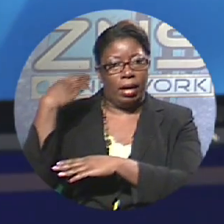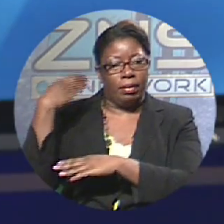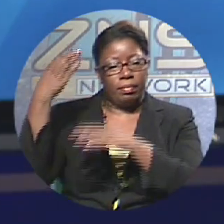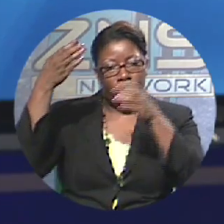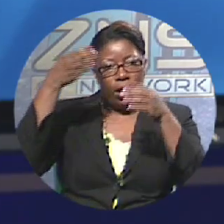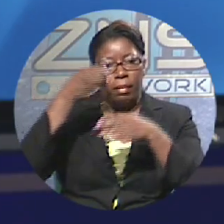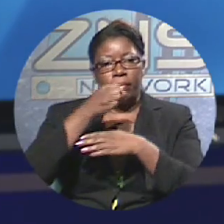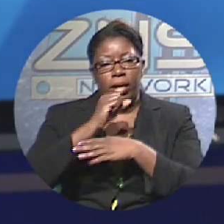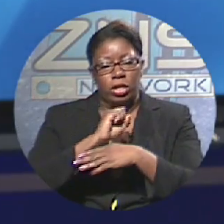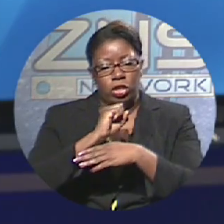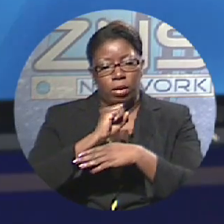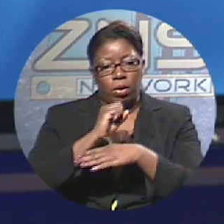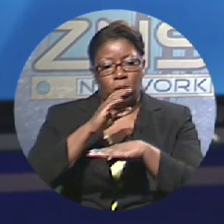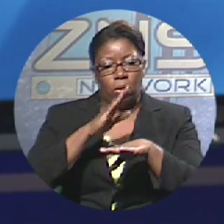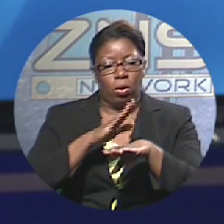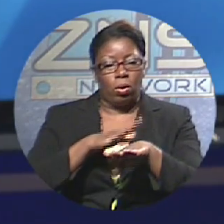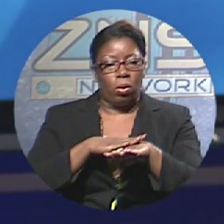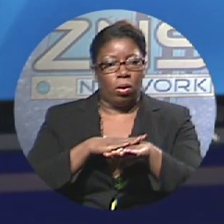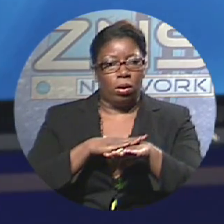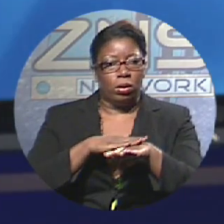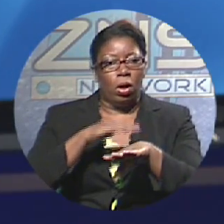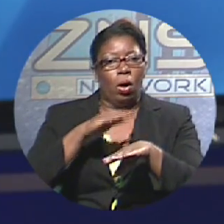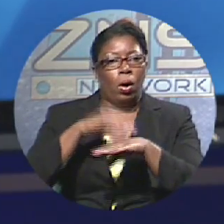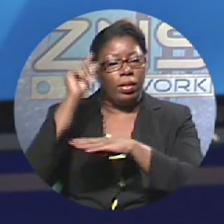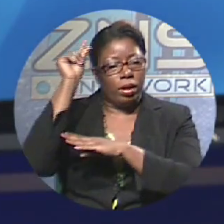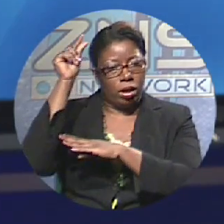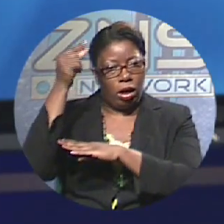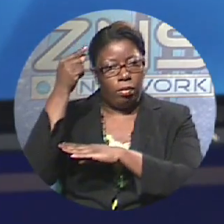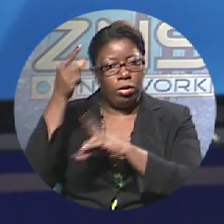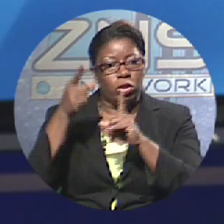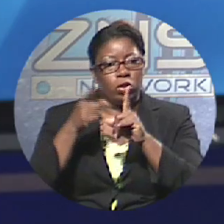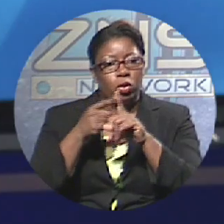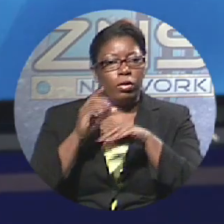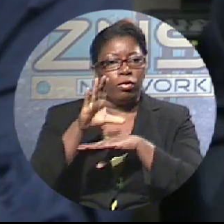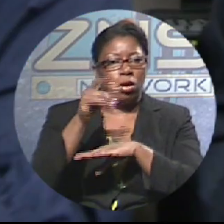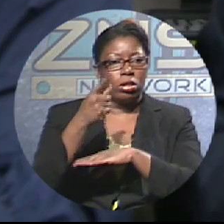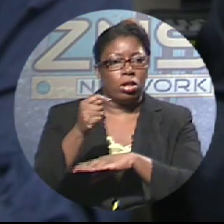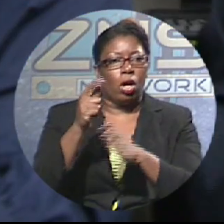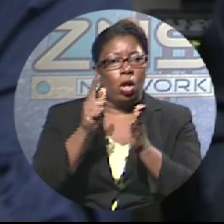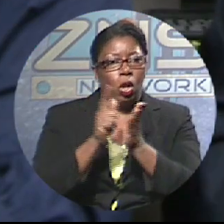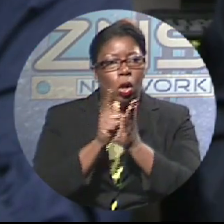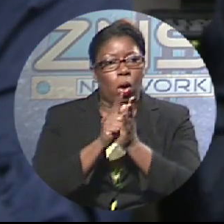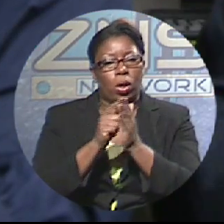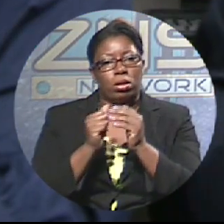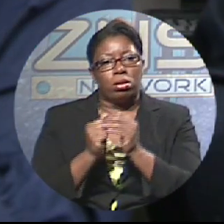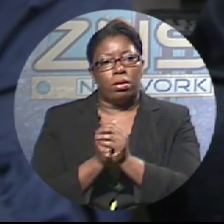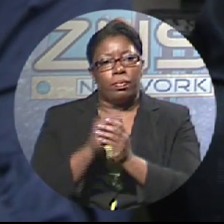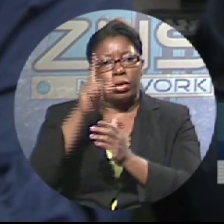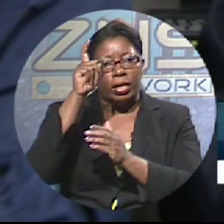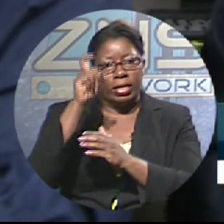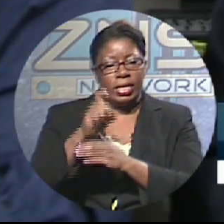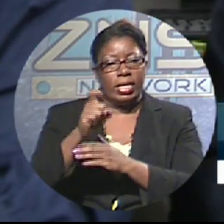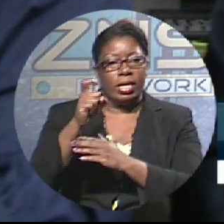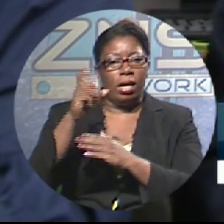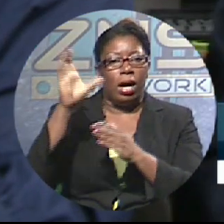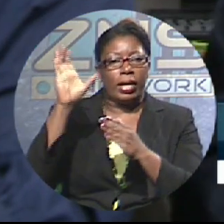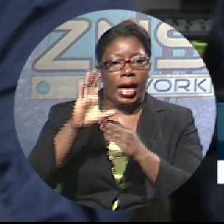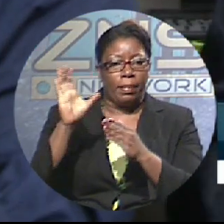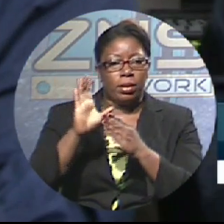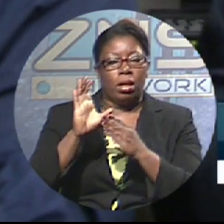Walter Hanschel called on the government to enforce the laws of the country. Capital punishment must be